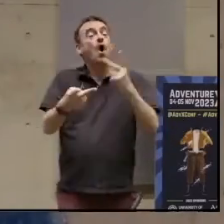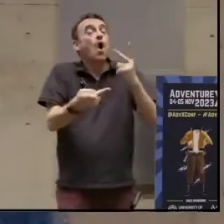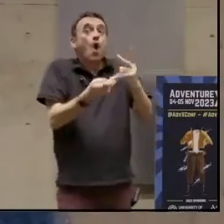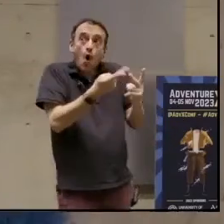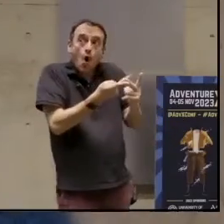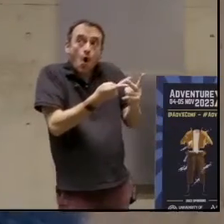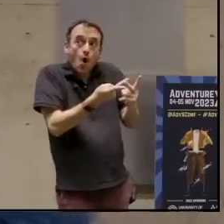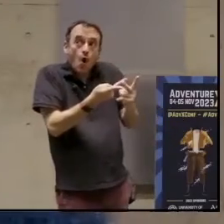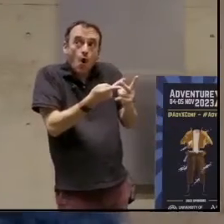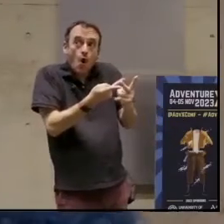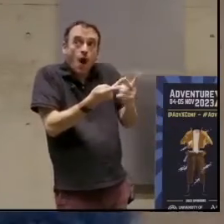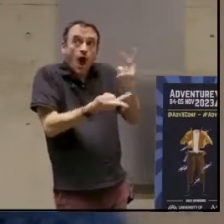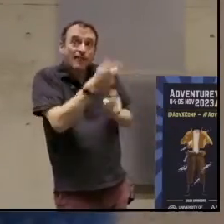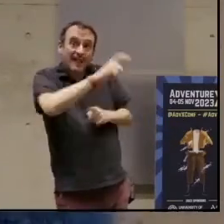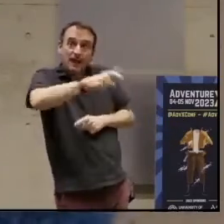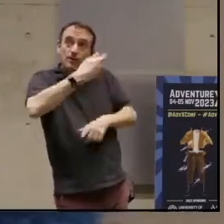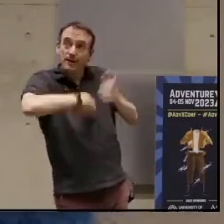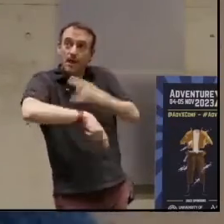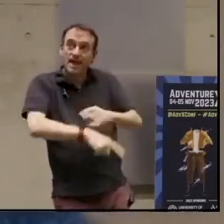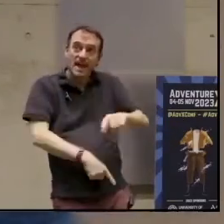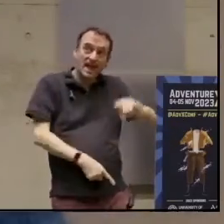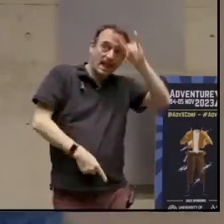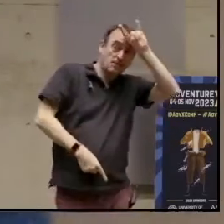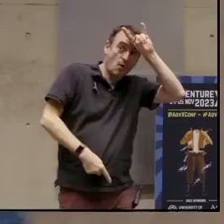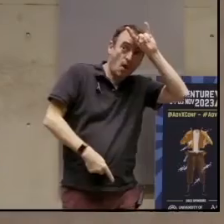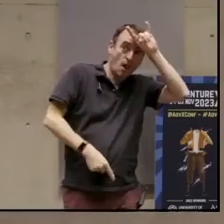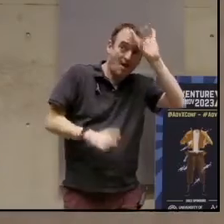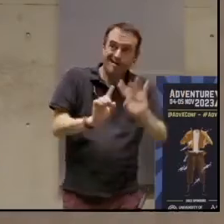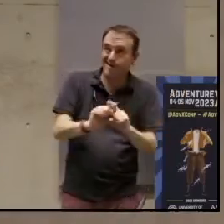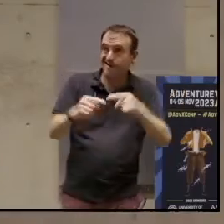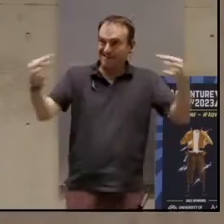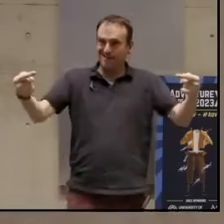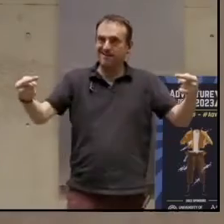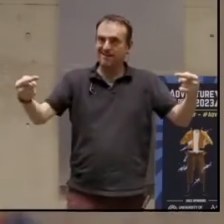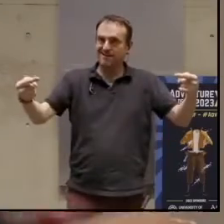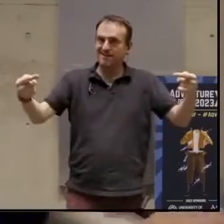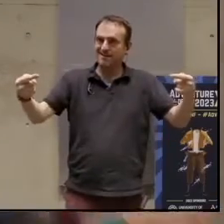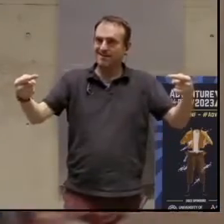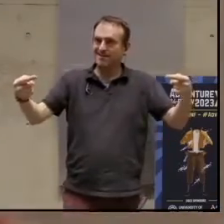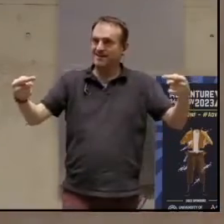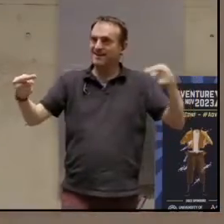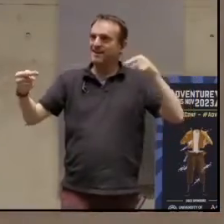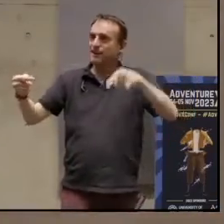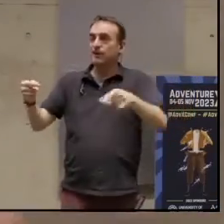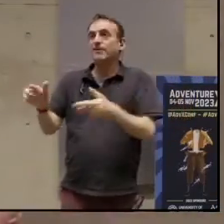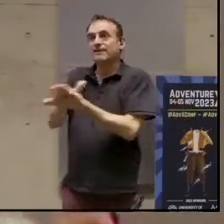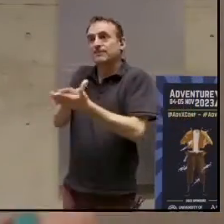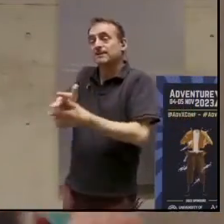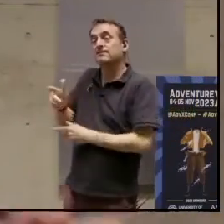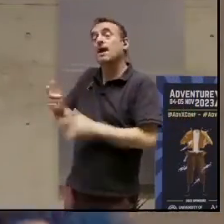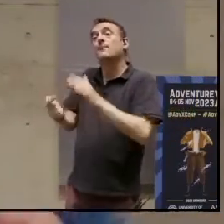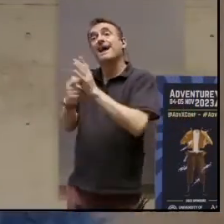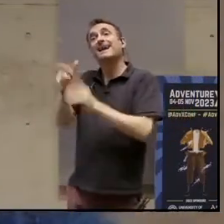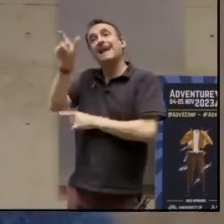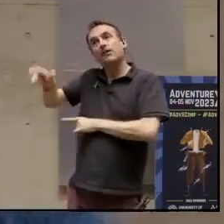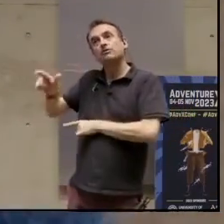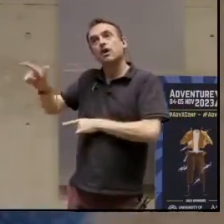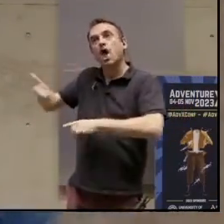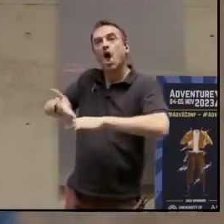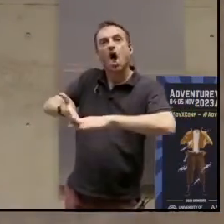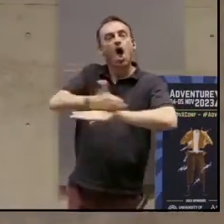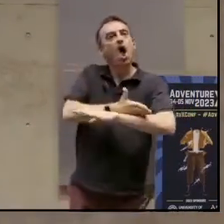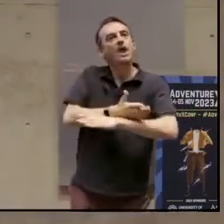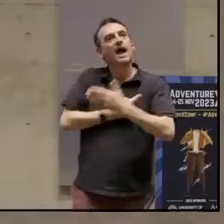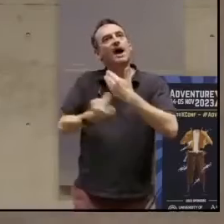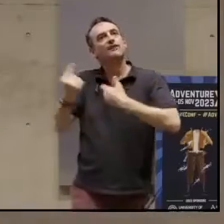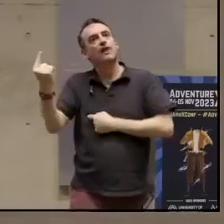the other side. What this leads to is complete isolation of a main character that hopefully, basically according